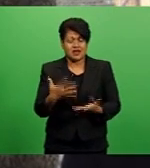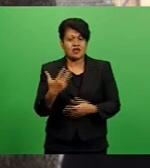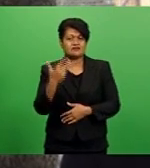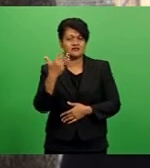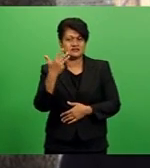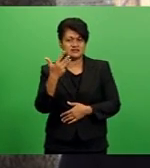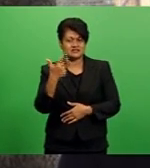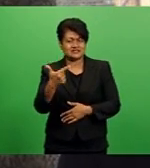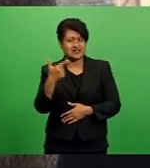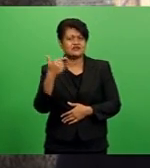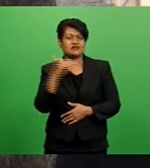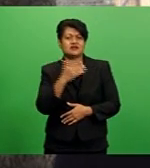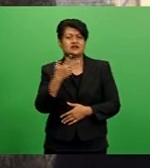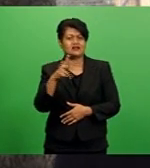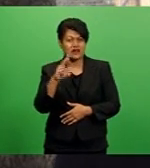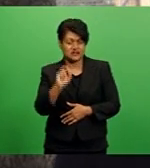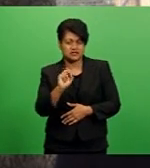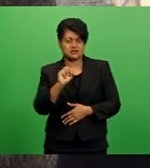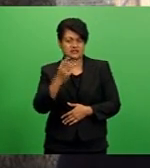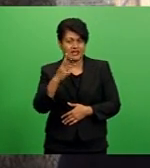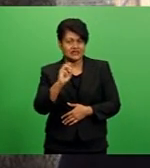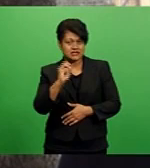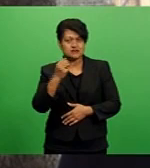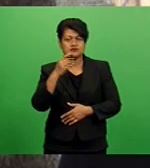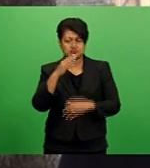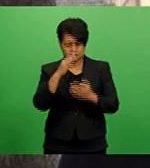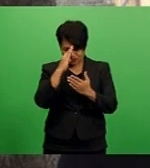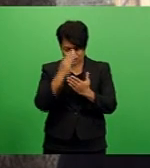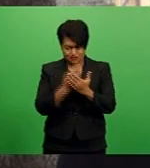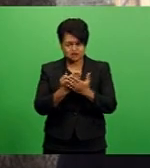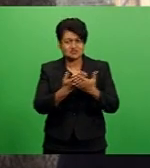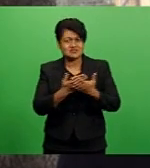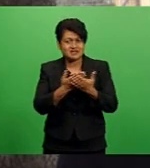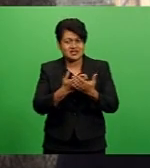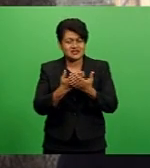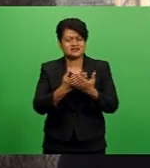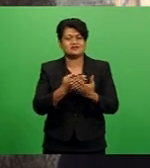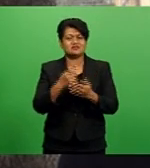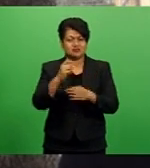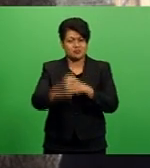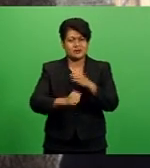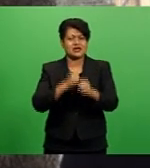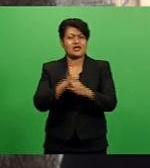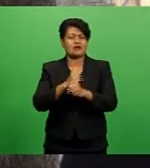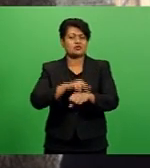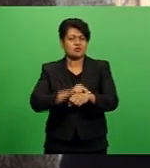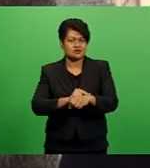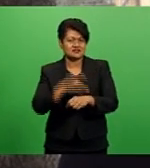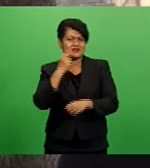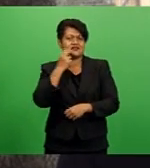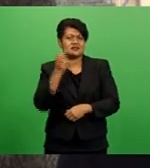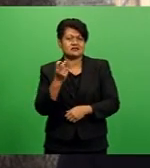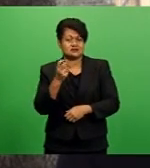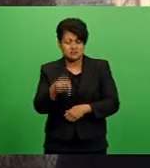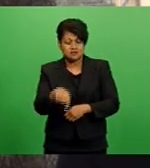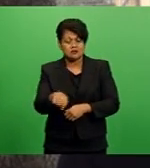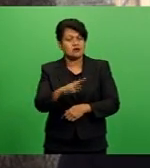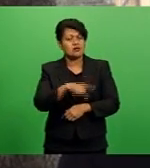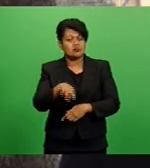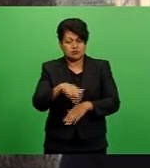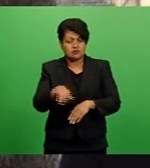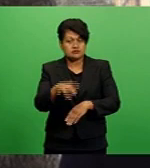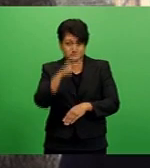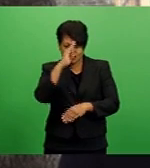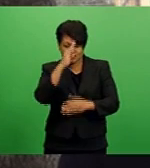students on TSLB scholarship studying to become doctors and dentists. These students are expected to graduate